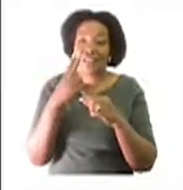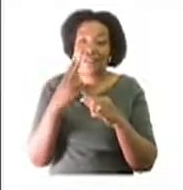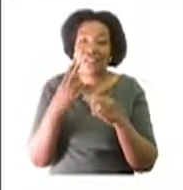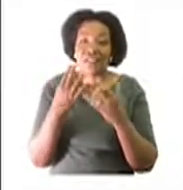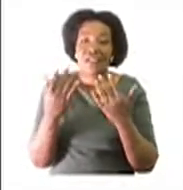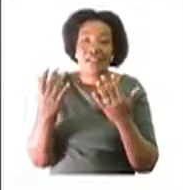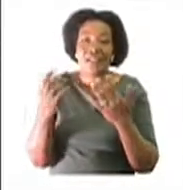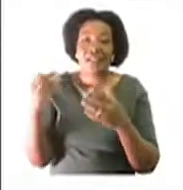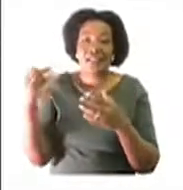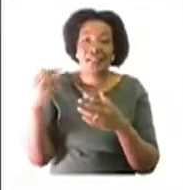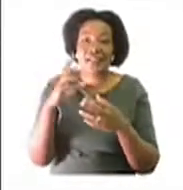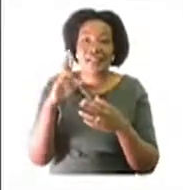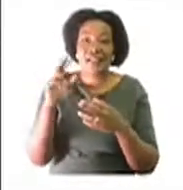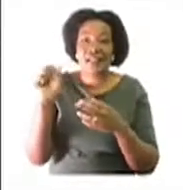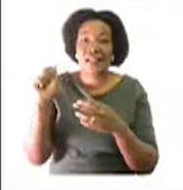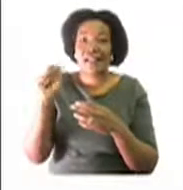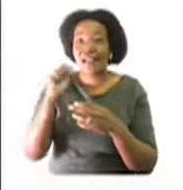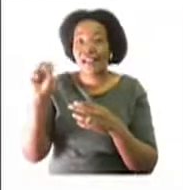Grass,